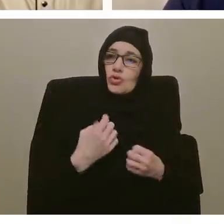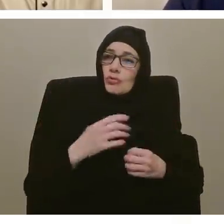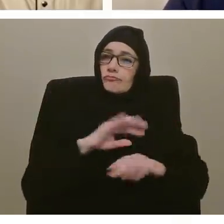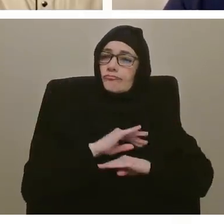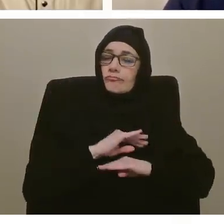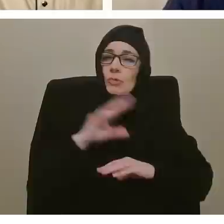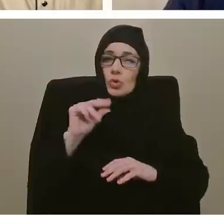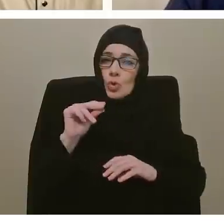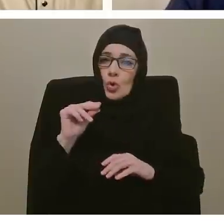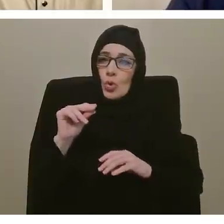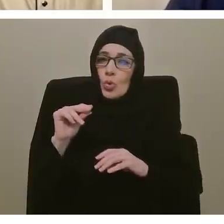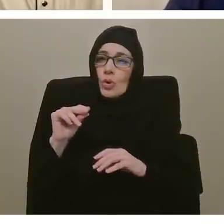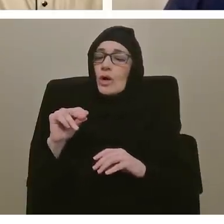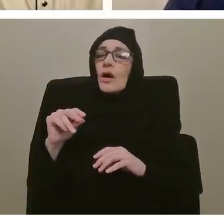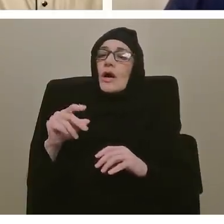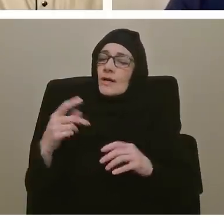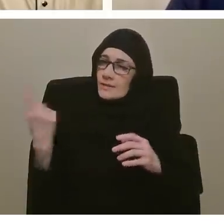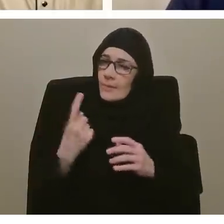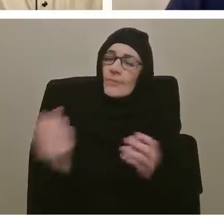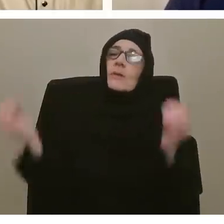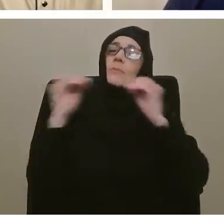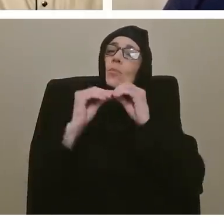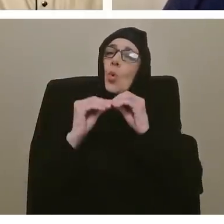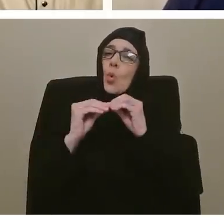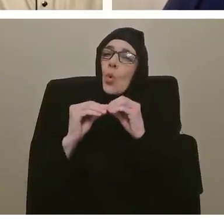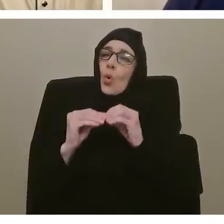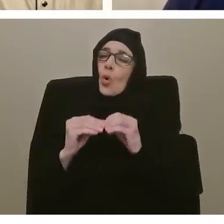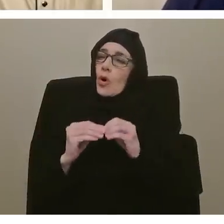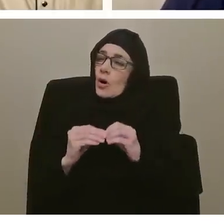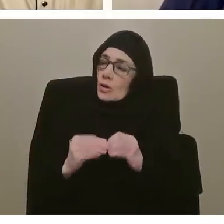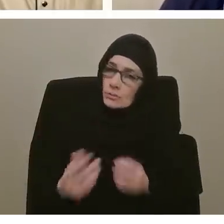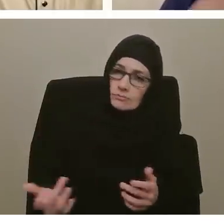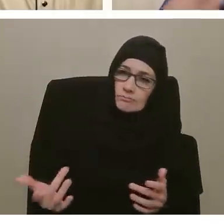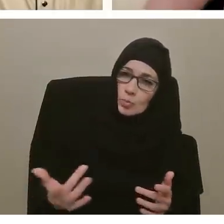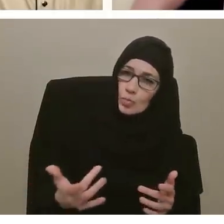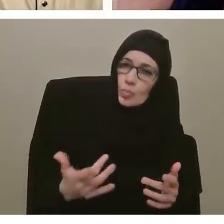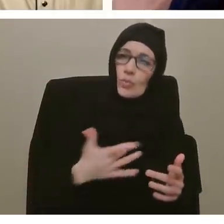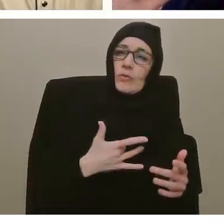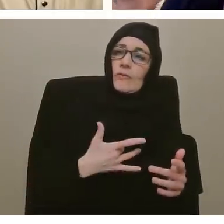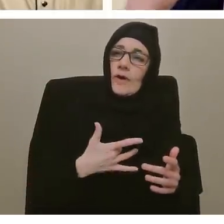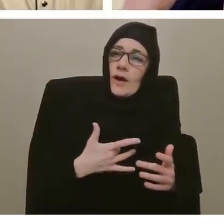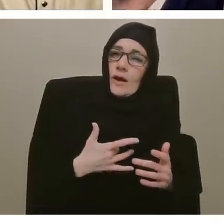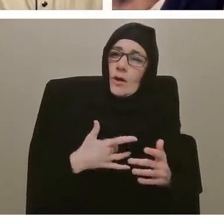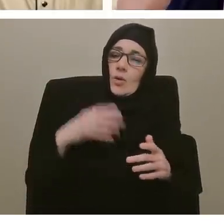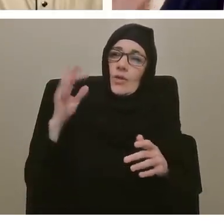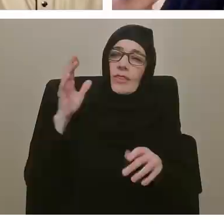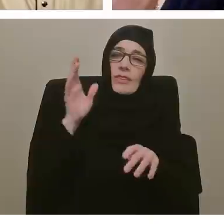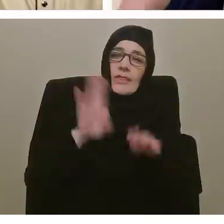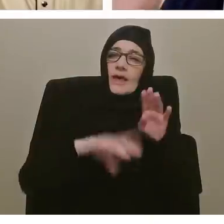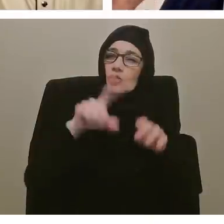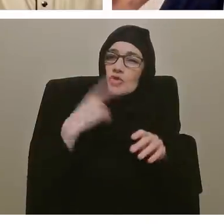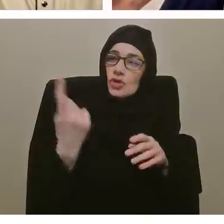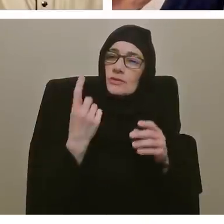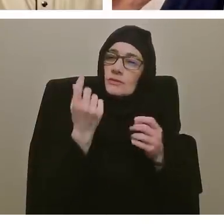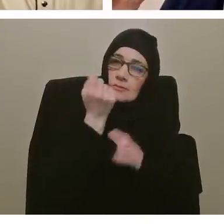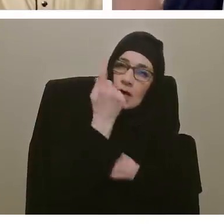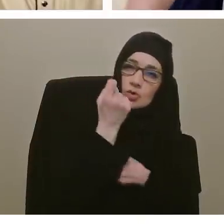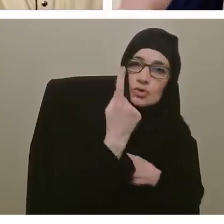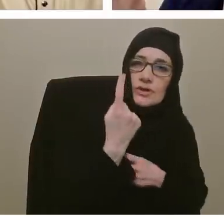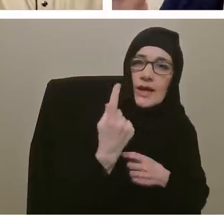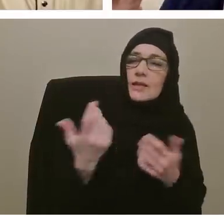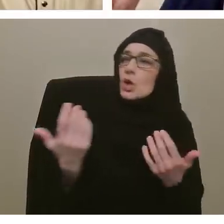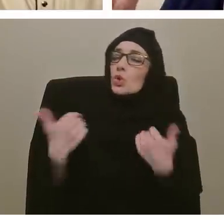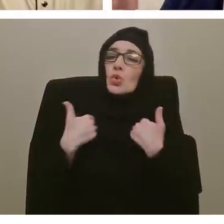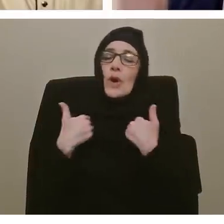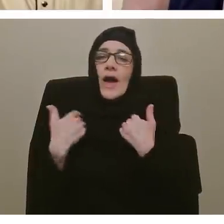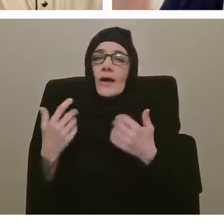much. There's something far more profound than just understanding and clarity. There is rush, there is a driving force, a purpose